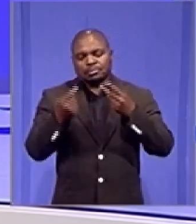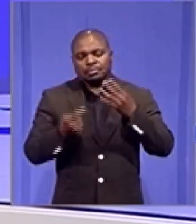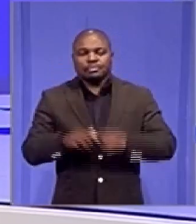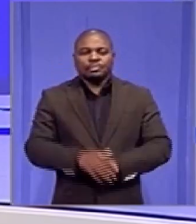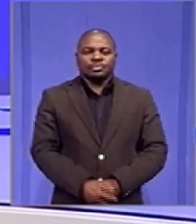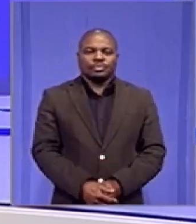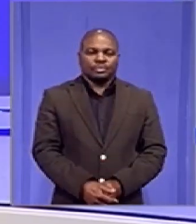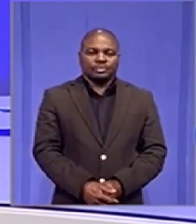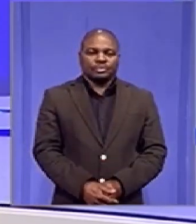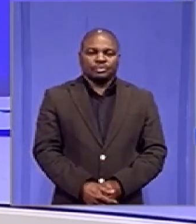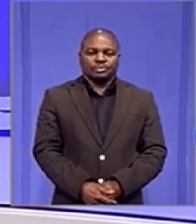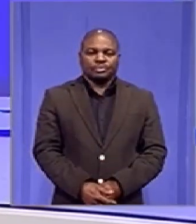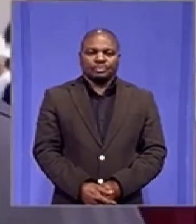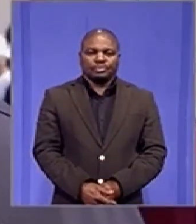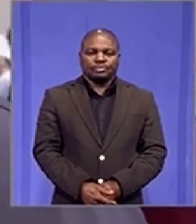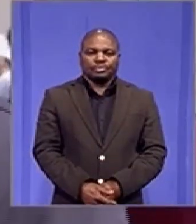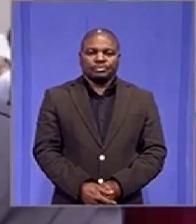natso.